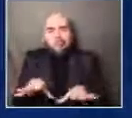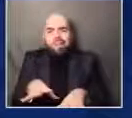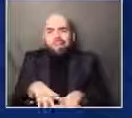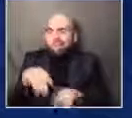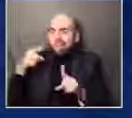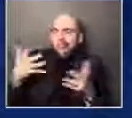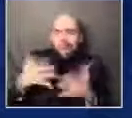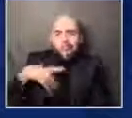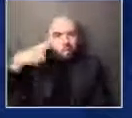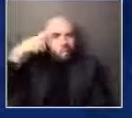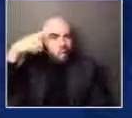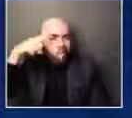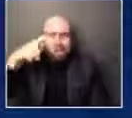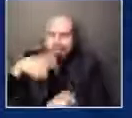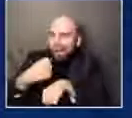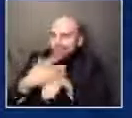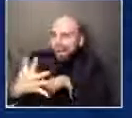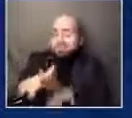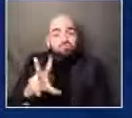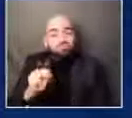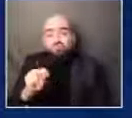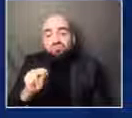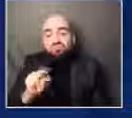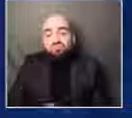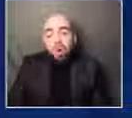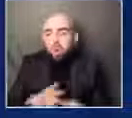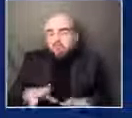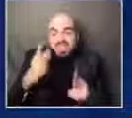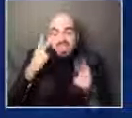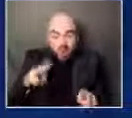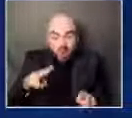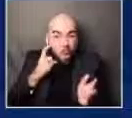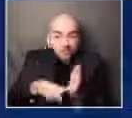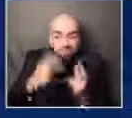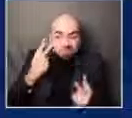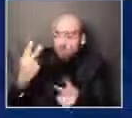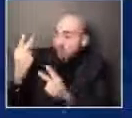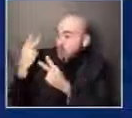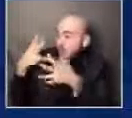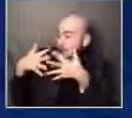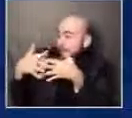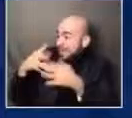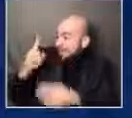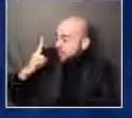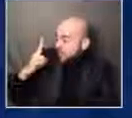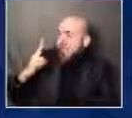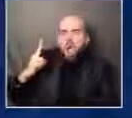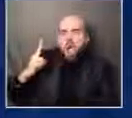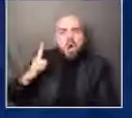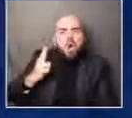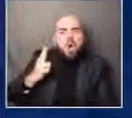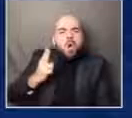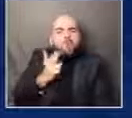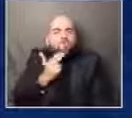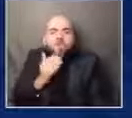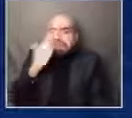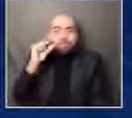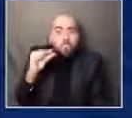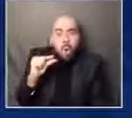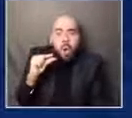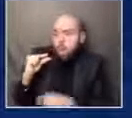history of our nation, we've seen over and over how small acts add up to enormous